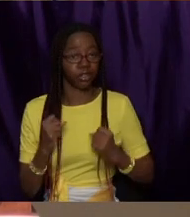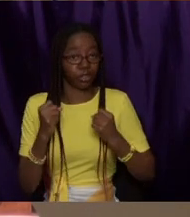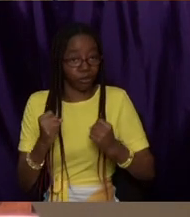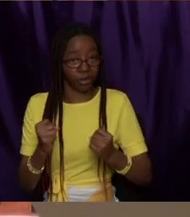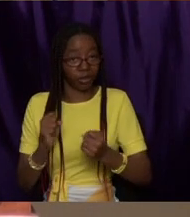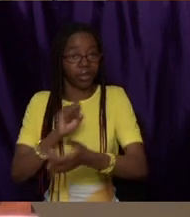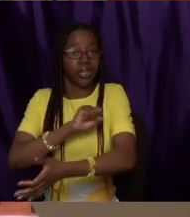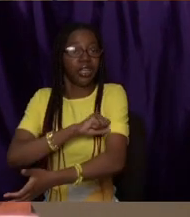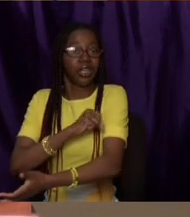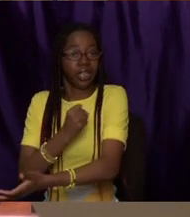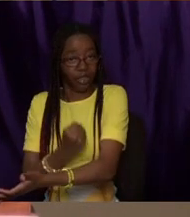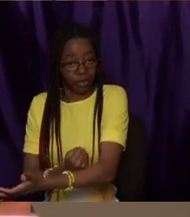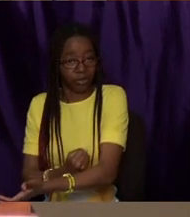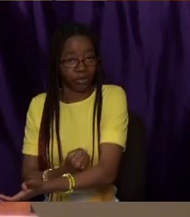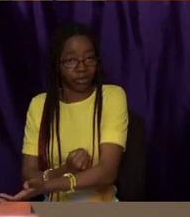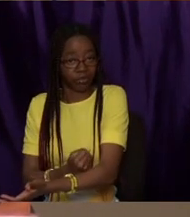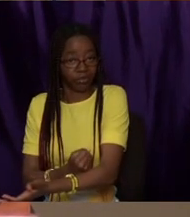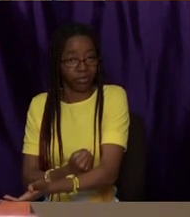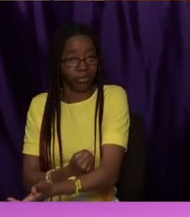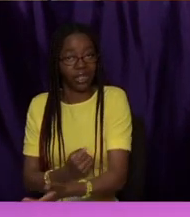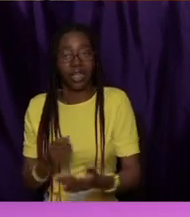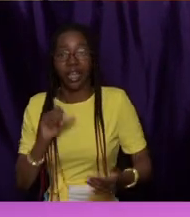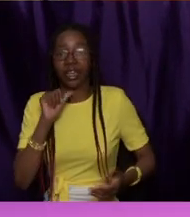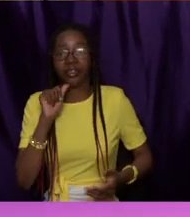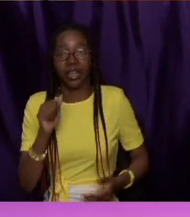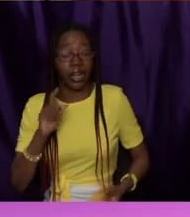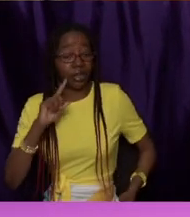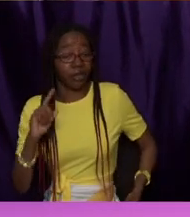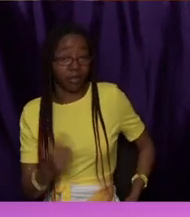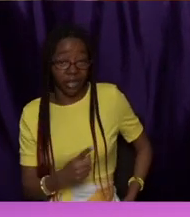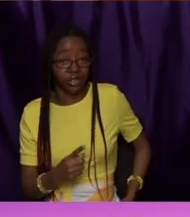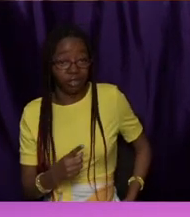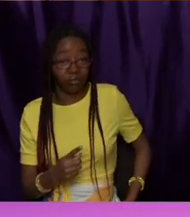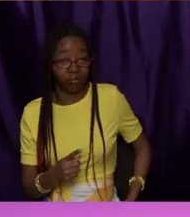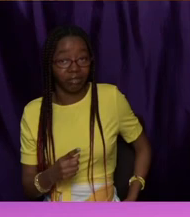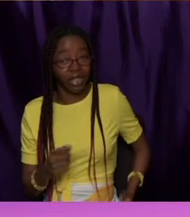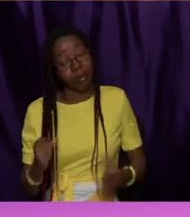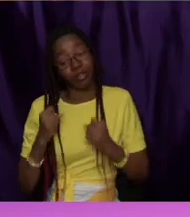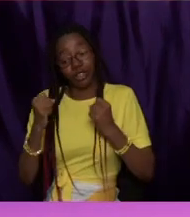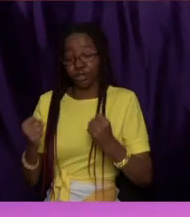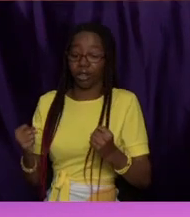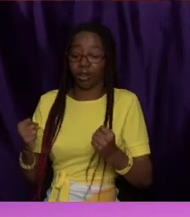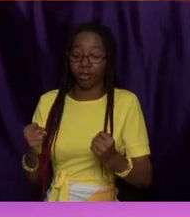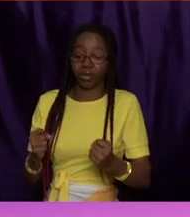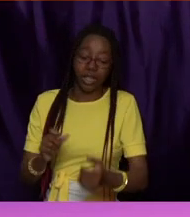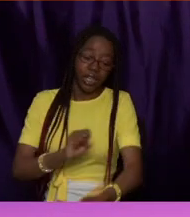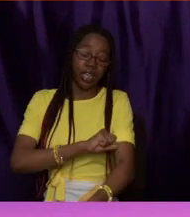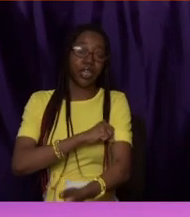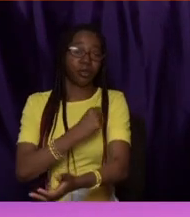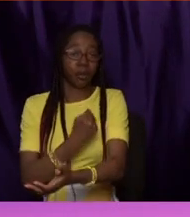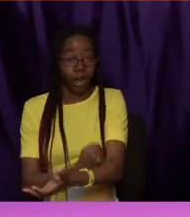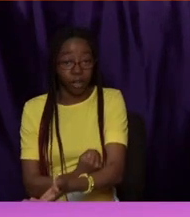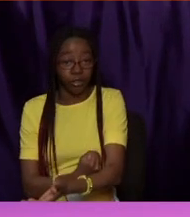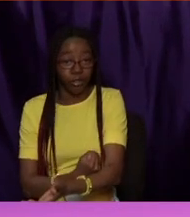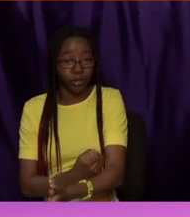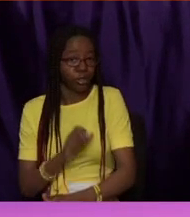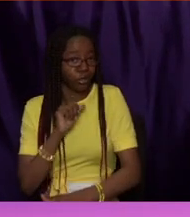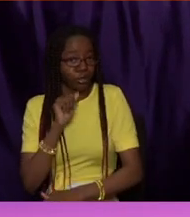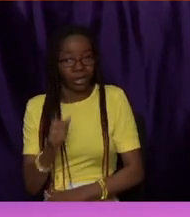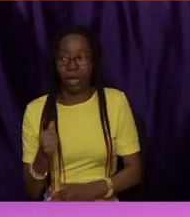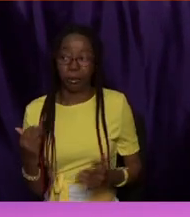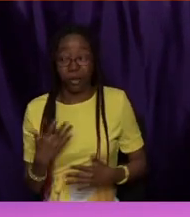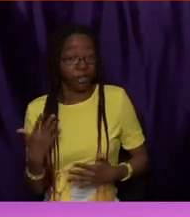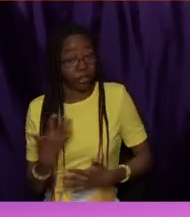courageous. Verse 9 says, have I not commanded you? Be strong and courageous. Do not be